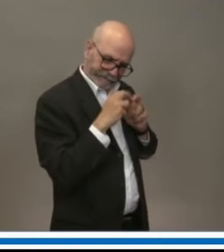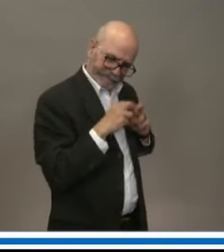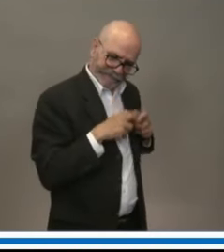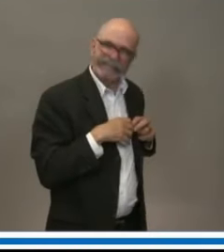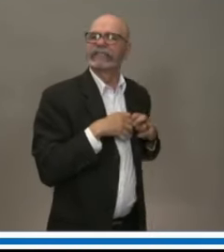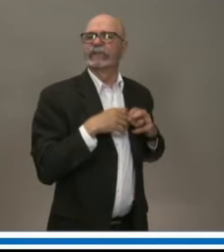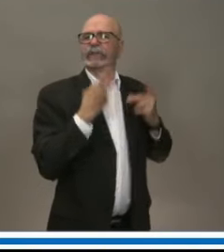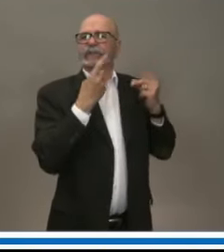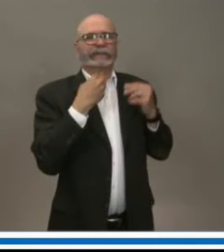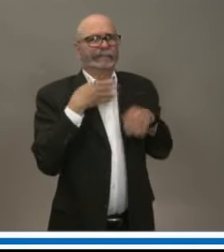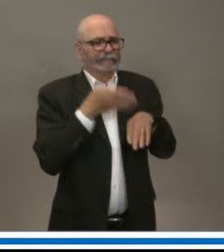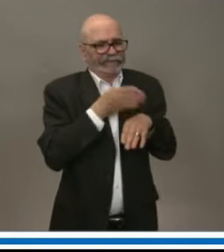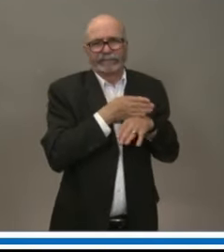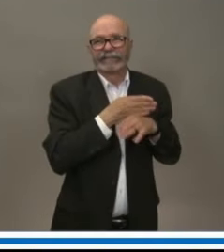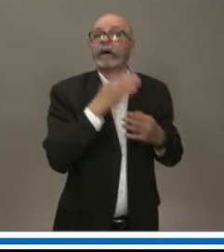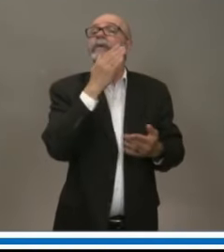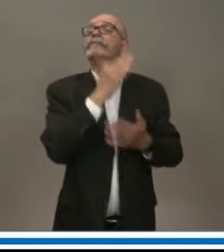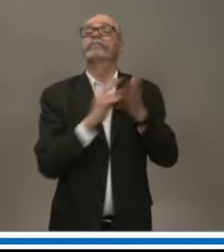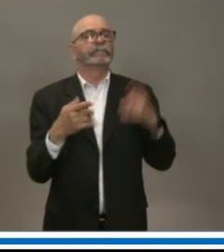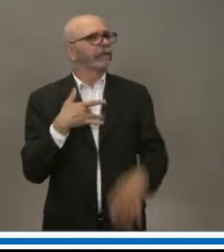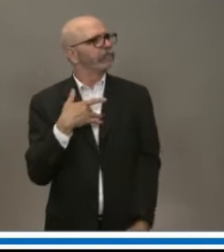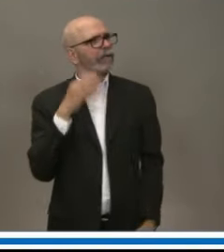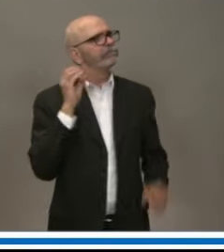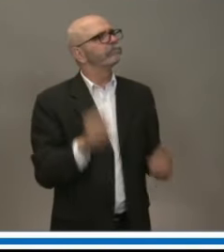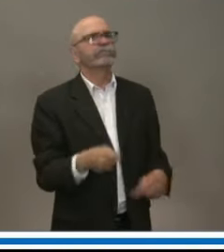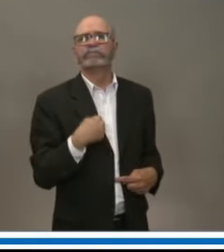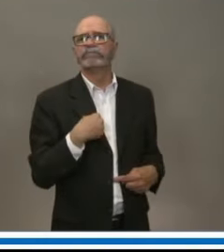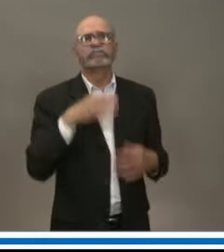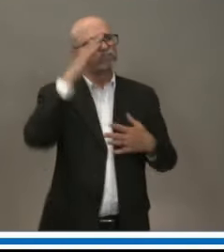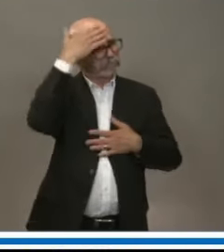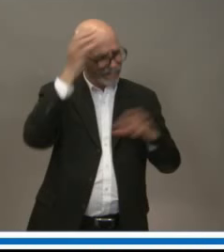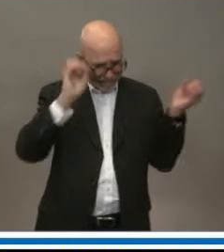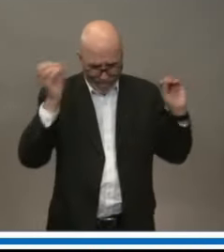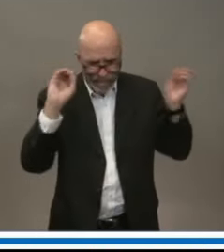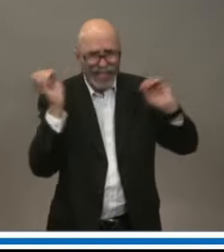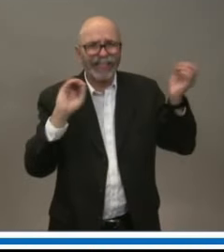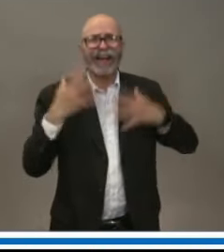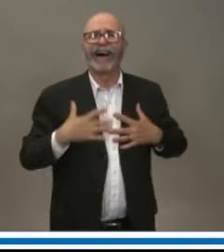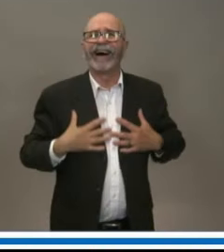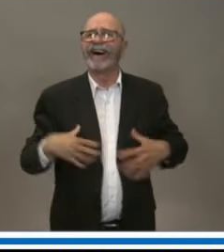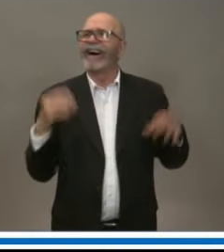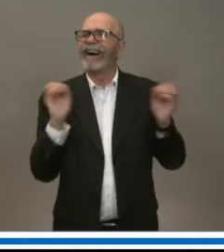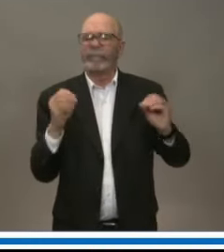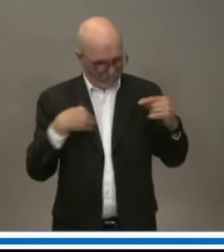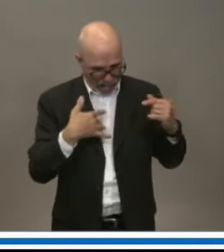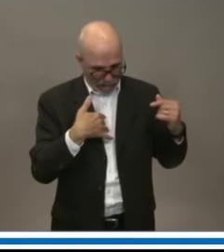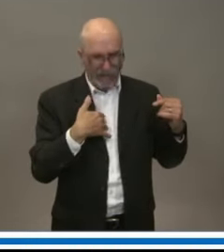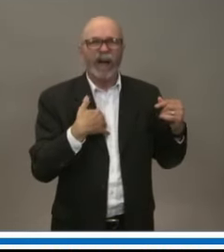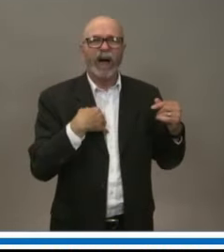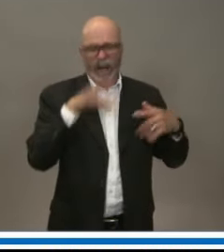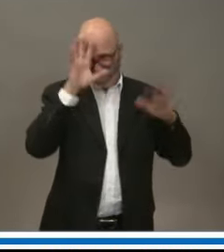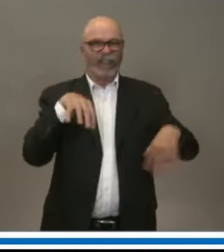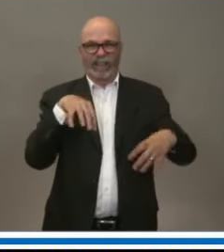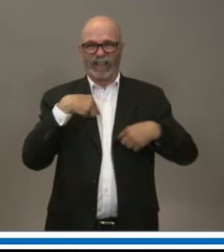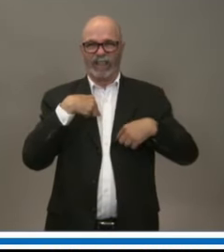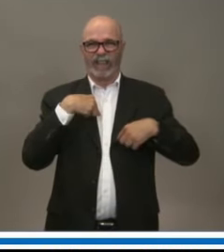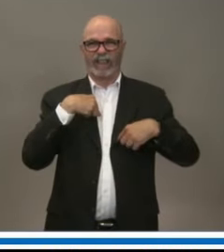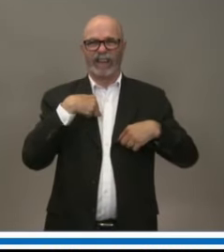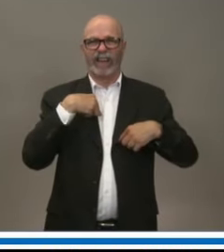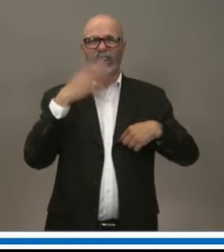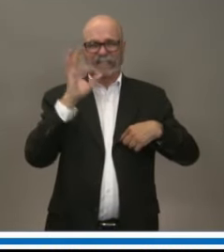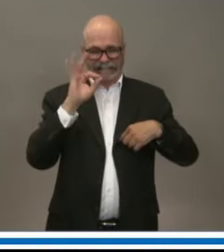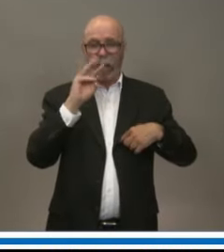symptoms whatsoever. Some of them have very mild symptoms that may only be sick for a day or two, and then they start to feel better. So, which is good news,